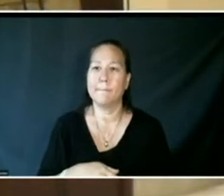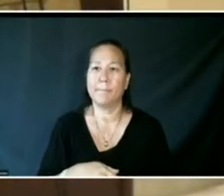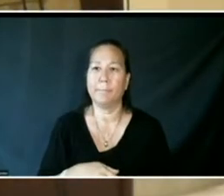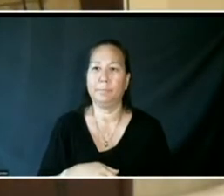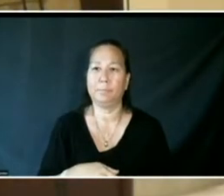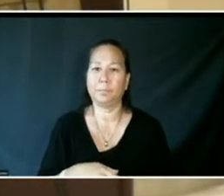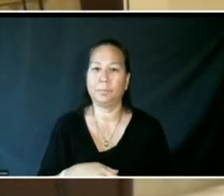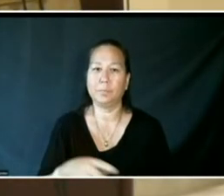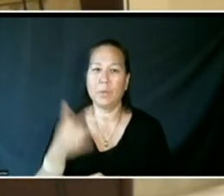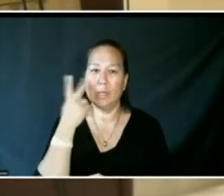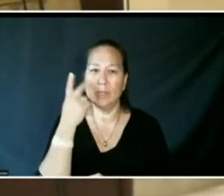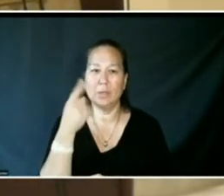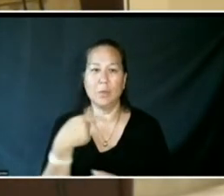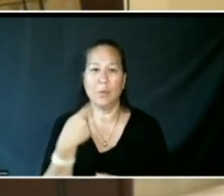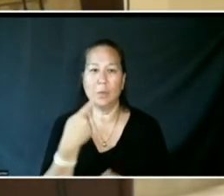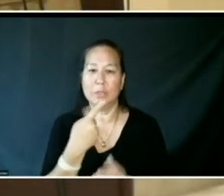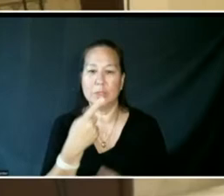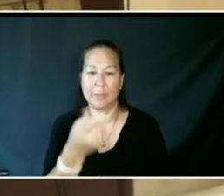Mr. President,